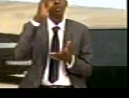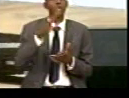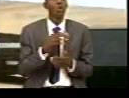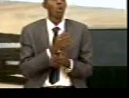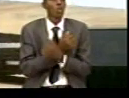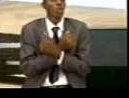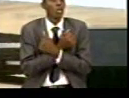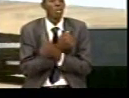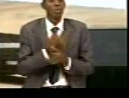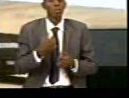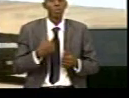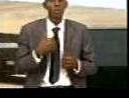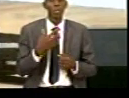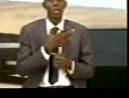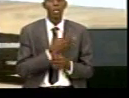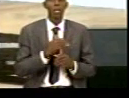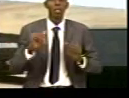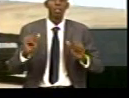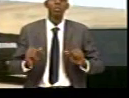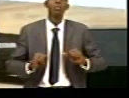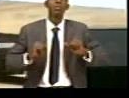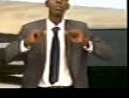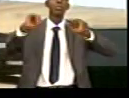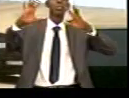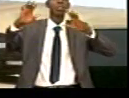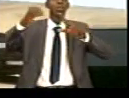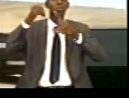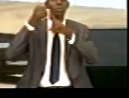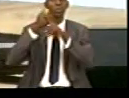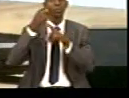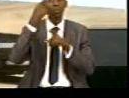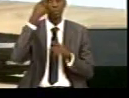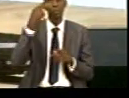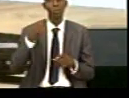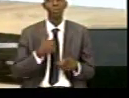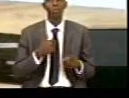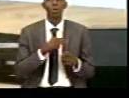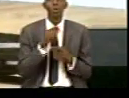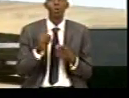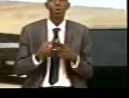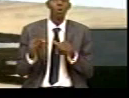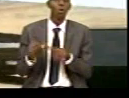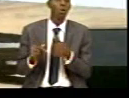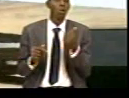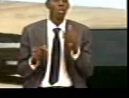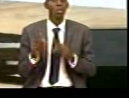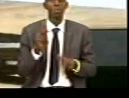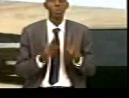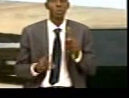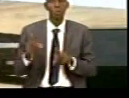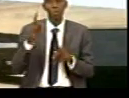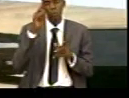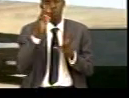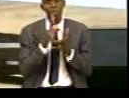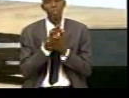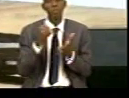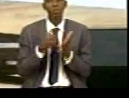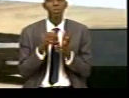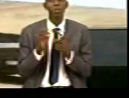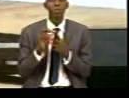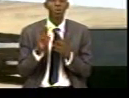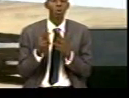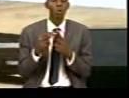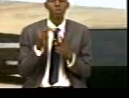and gave himself for me. Whether other people believe it or not, you know that